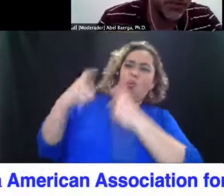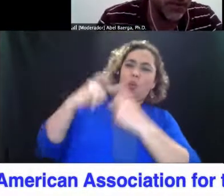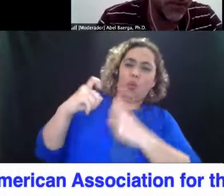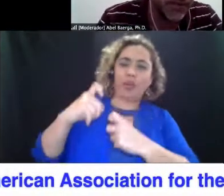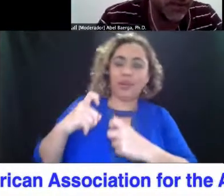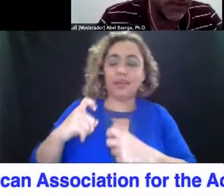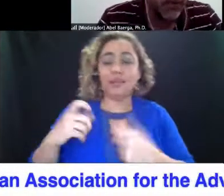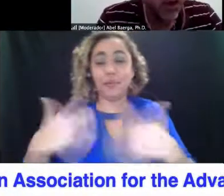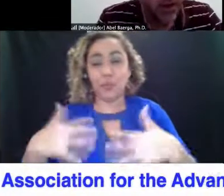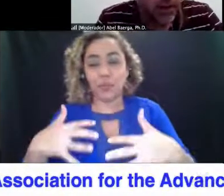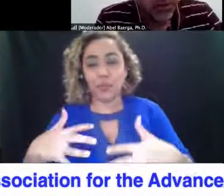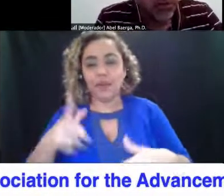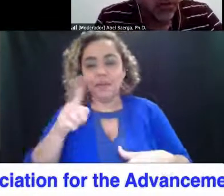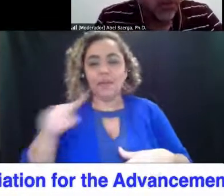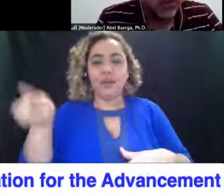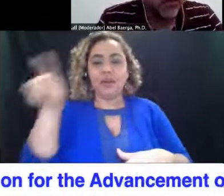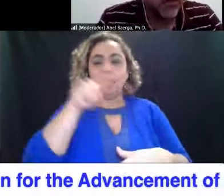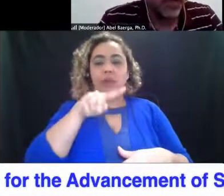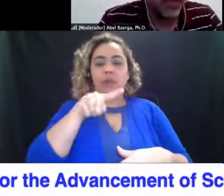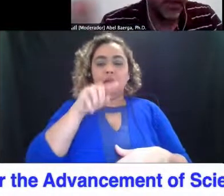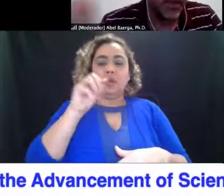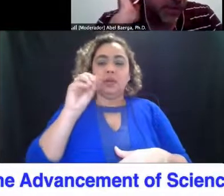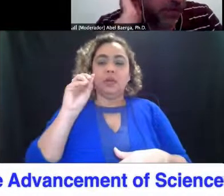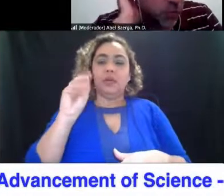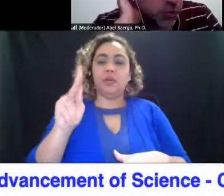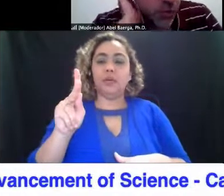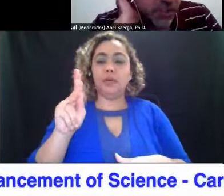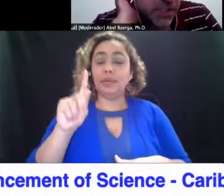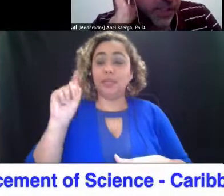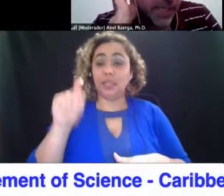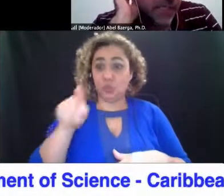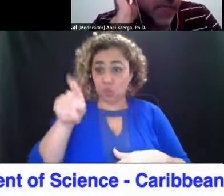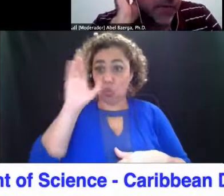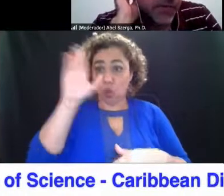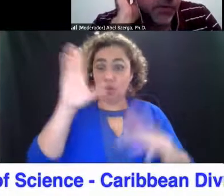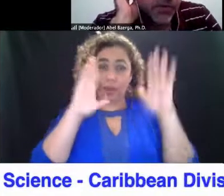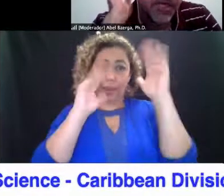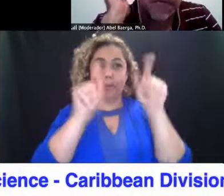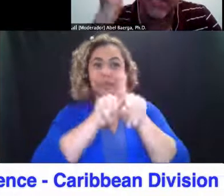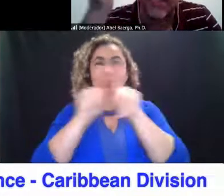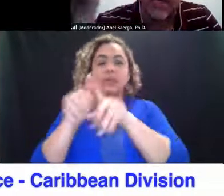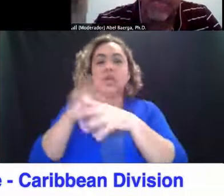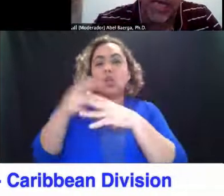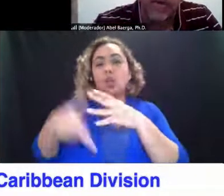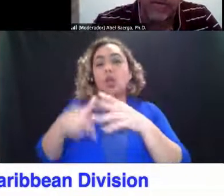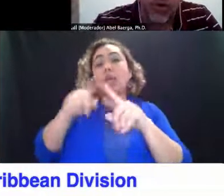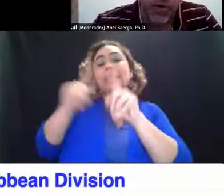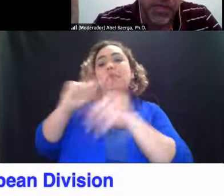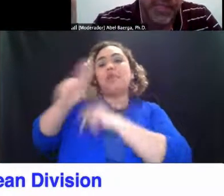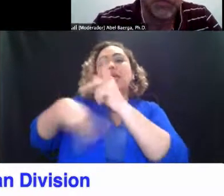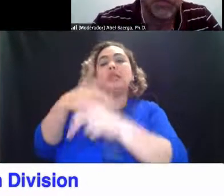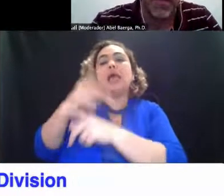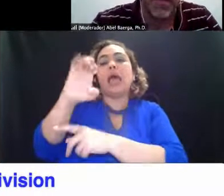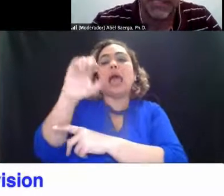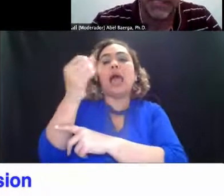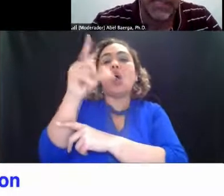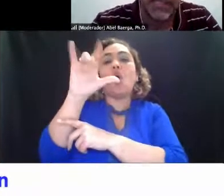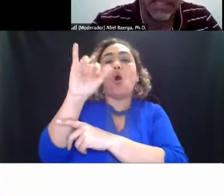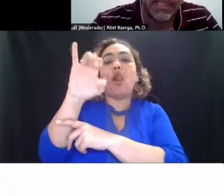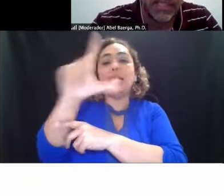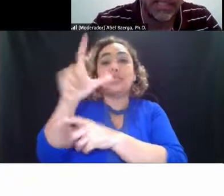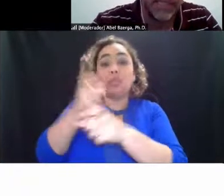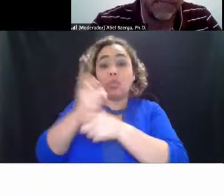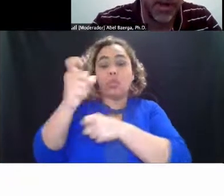for you guys. So the question is, would you expect similar results given different types of ecological disturbances in